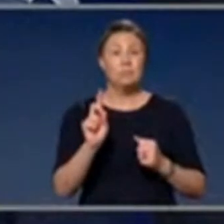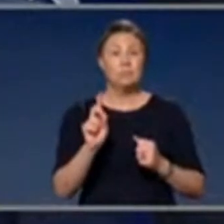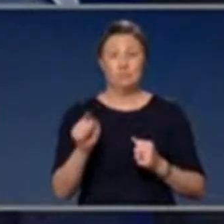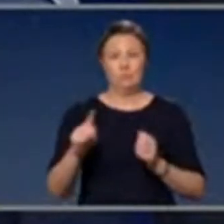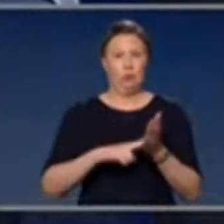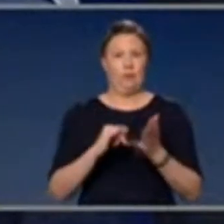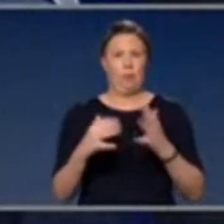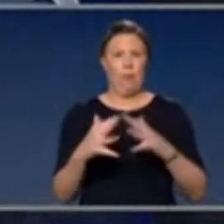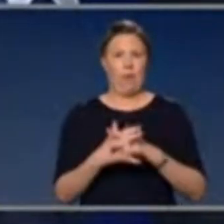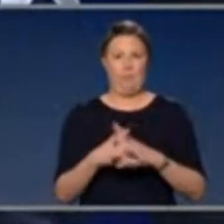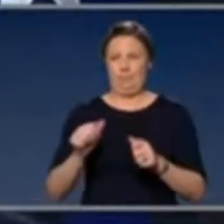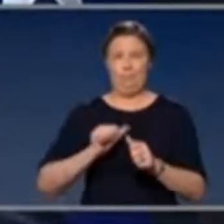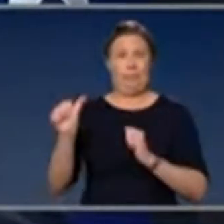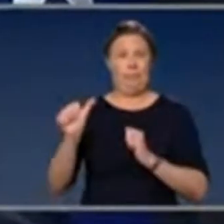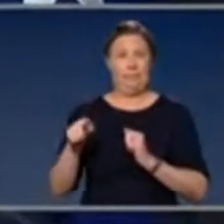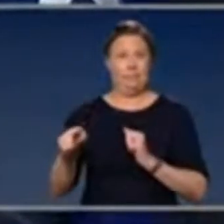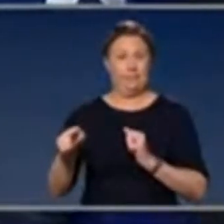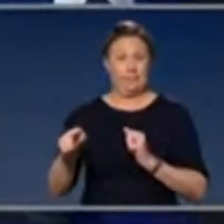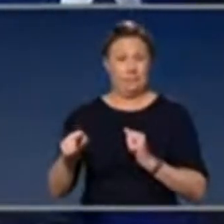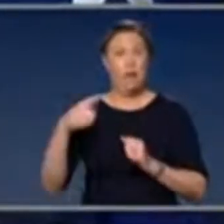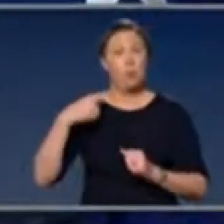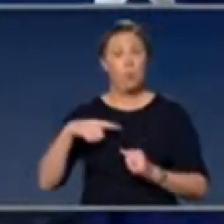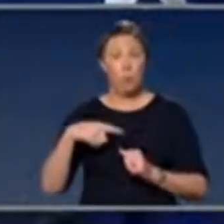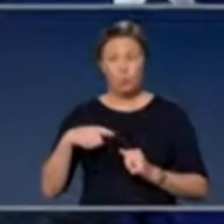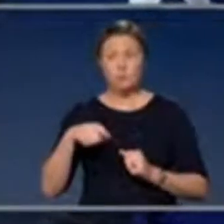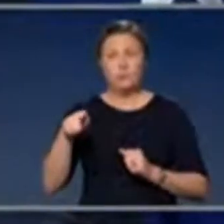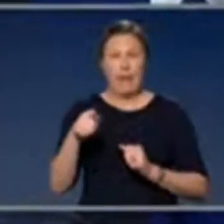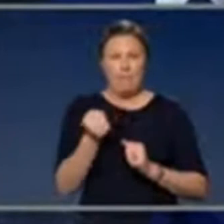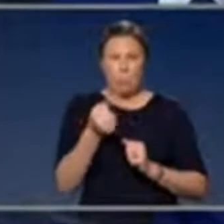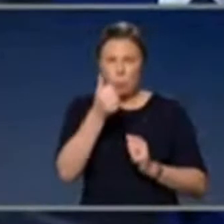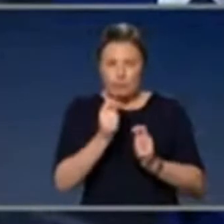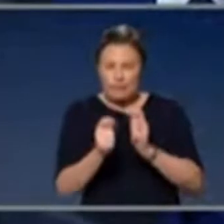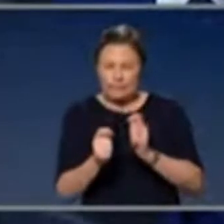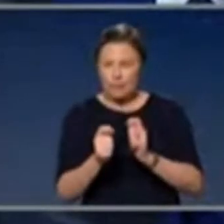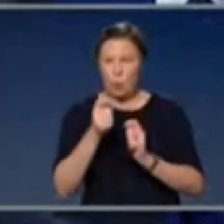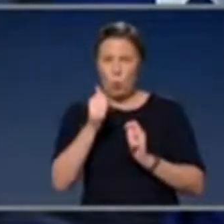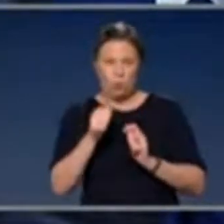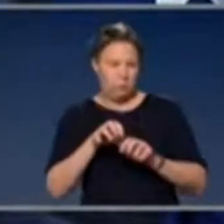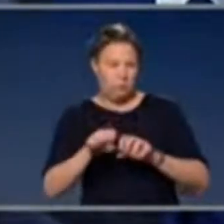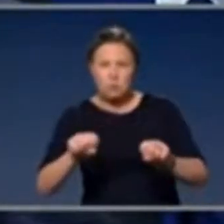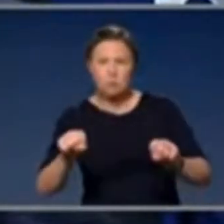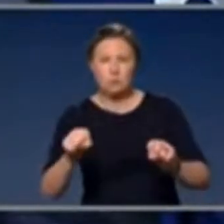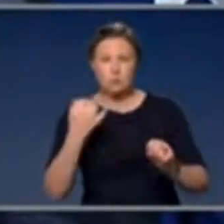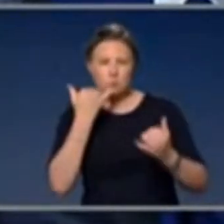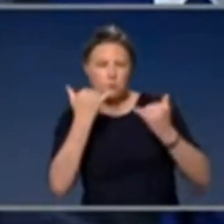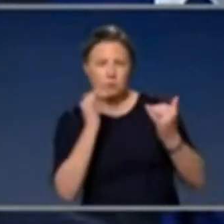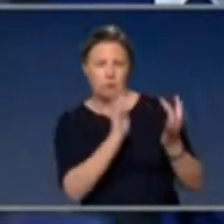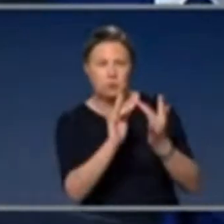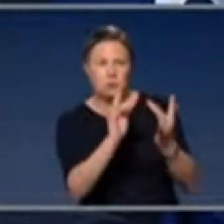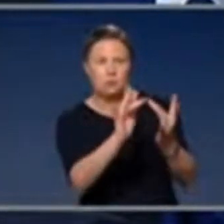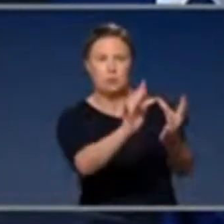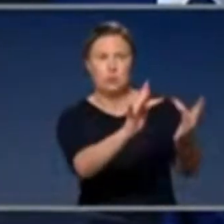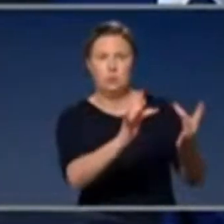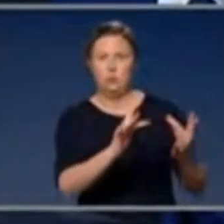to New South Wales. I mean, that is a state that has built its testing, tracing and outbreak capability to deal with shocks